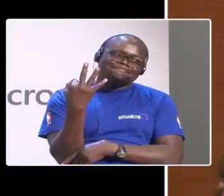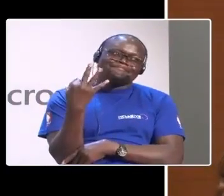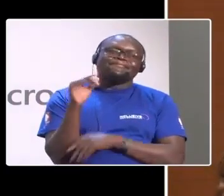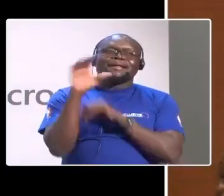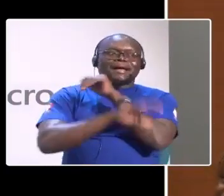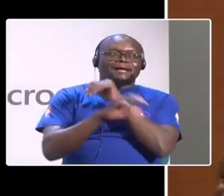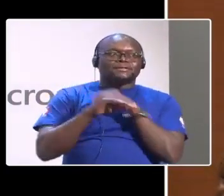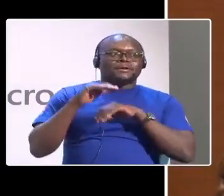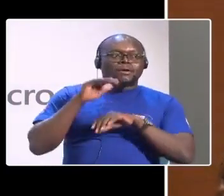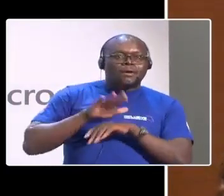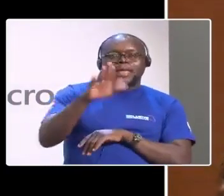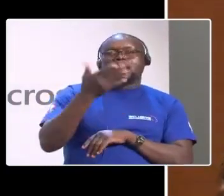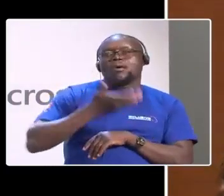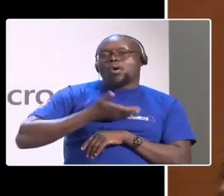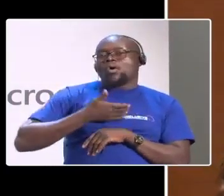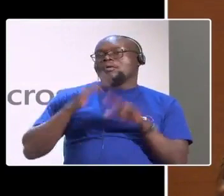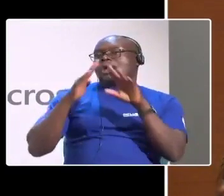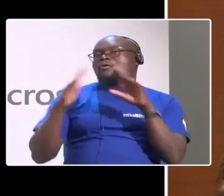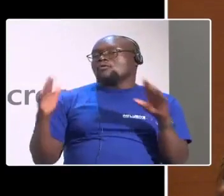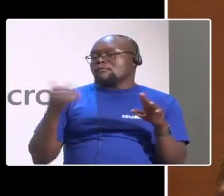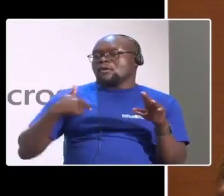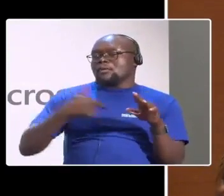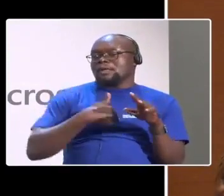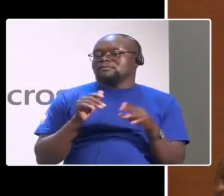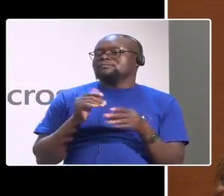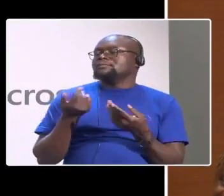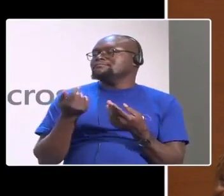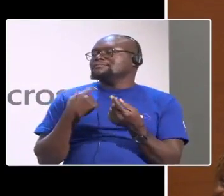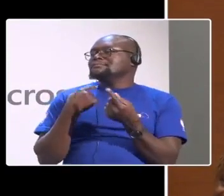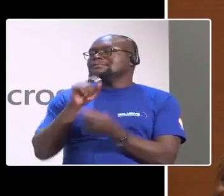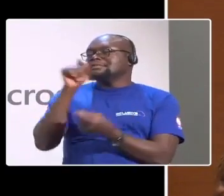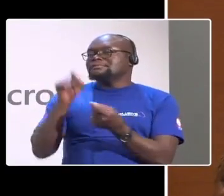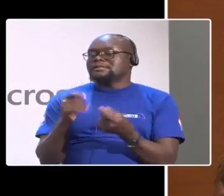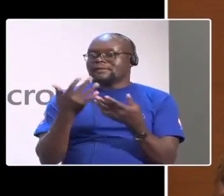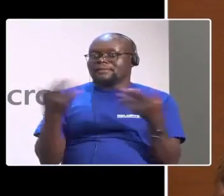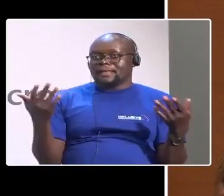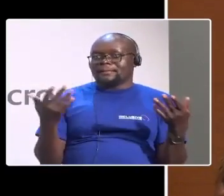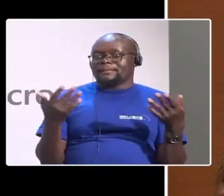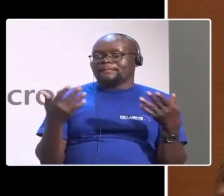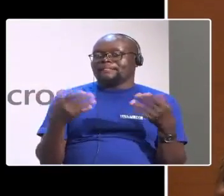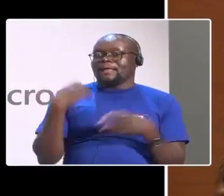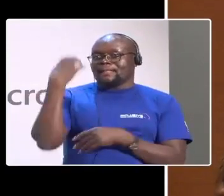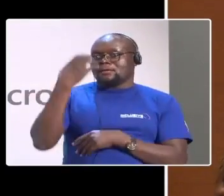countries under one roof. Yeah, we have the specific thing in the European Union